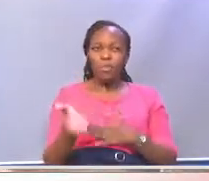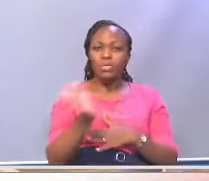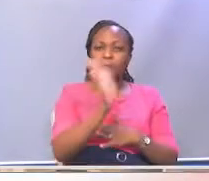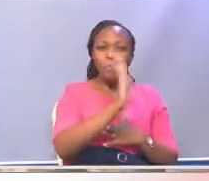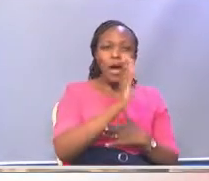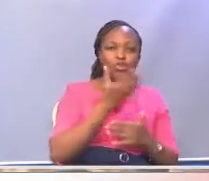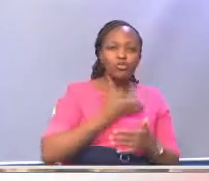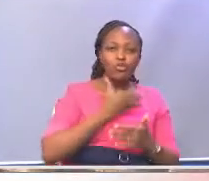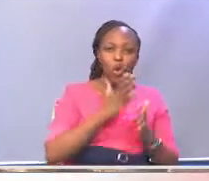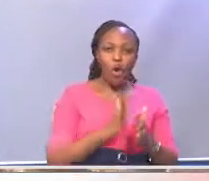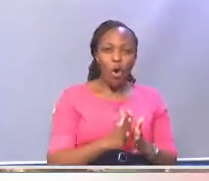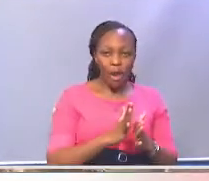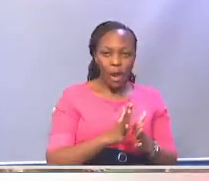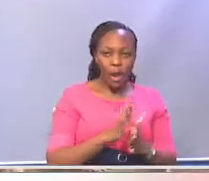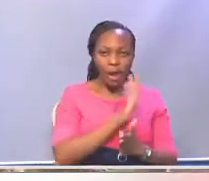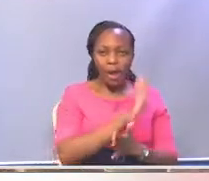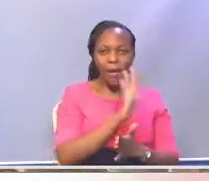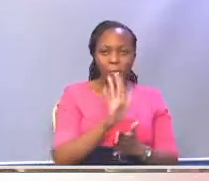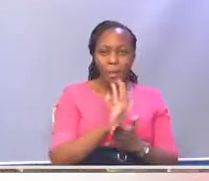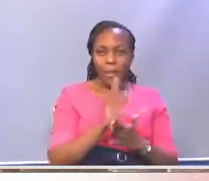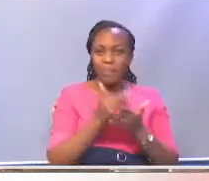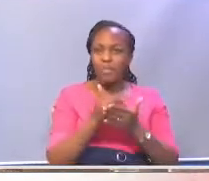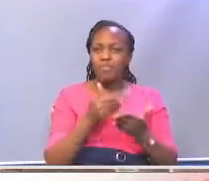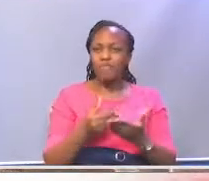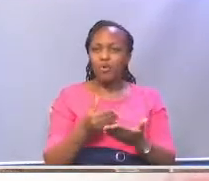owner before the matter is settled.